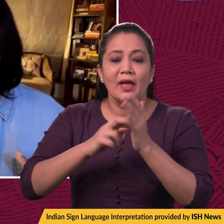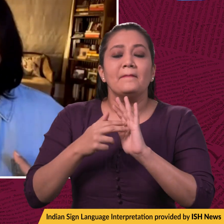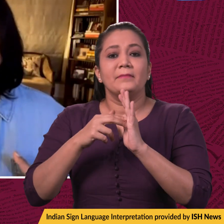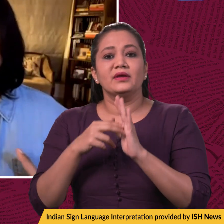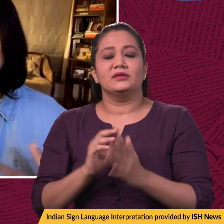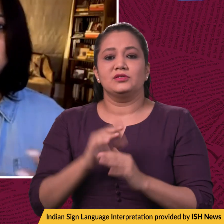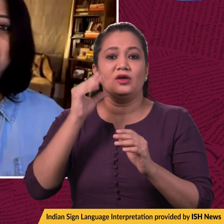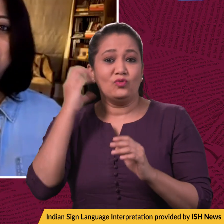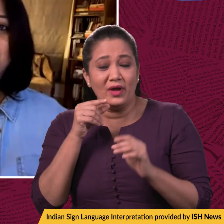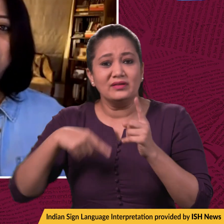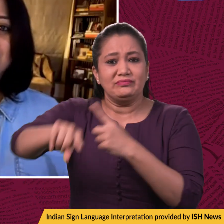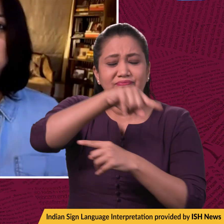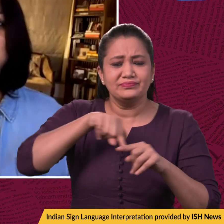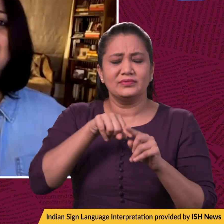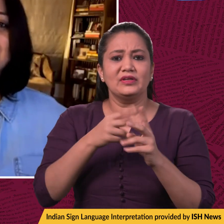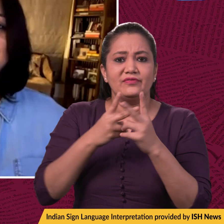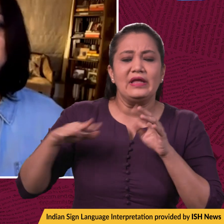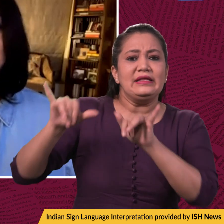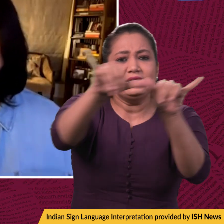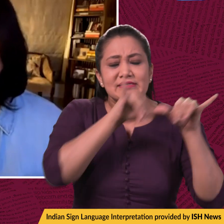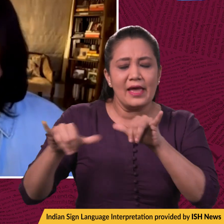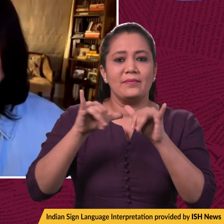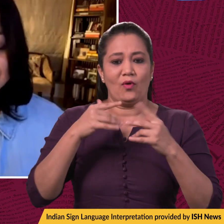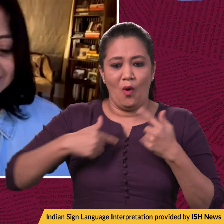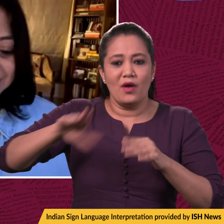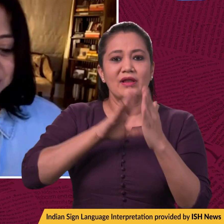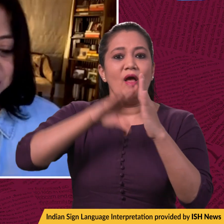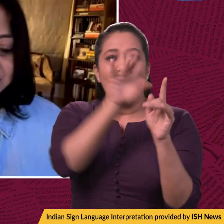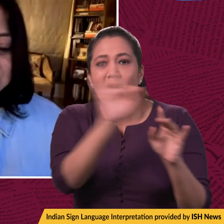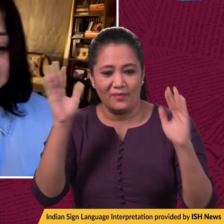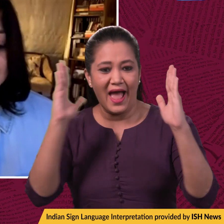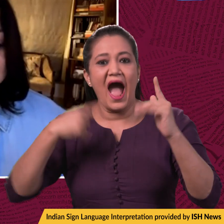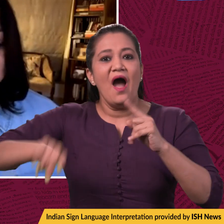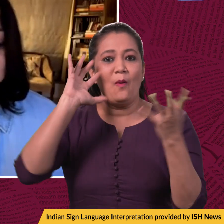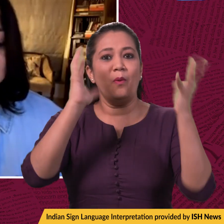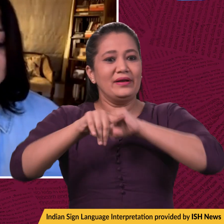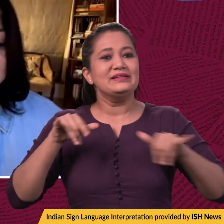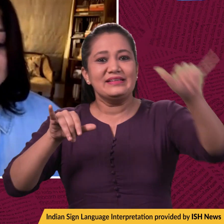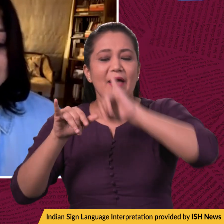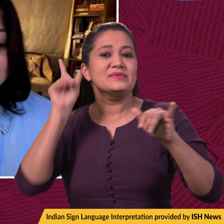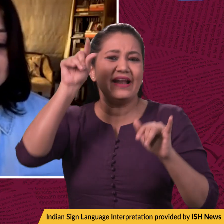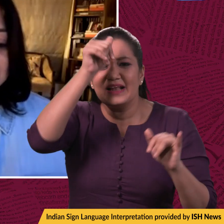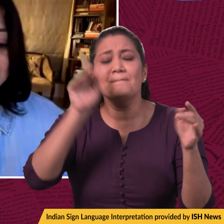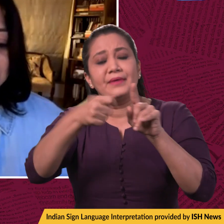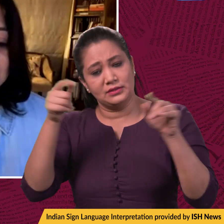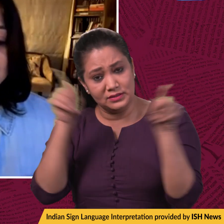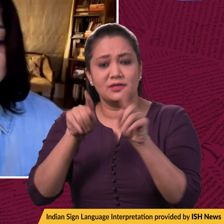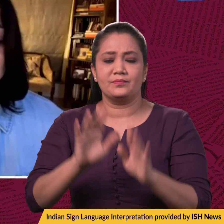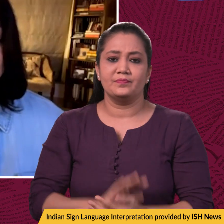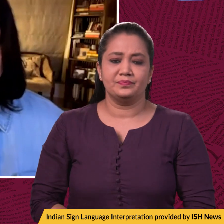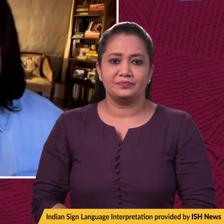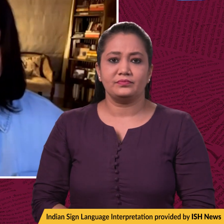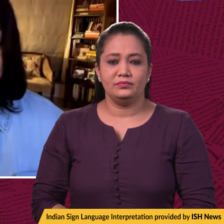bring the UAE on, sort of the same calendar, the week calendar as the rest of the world. The move was announced by the state news